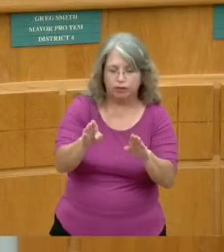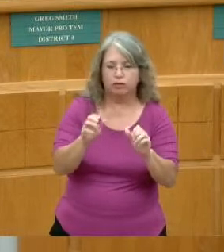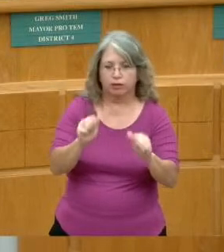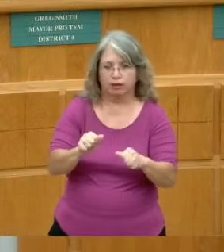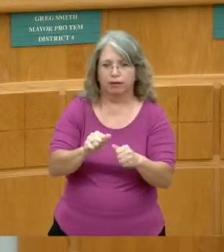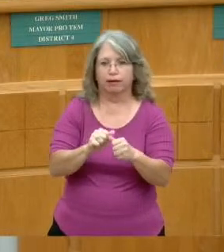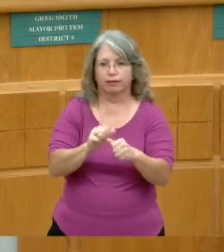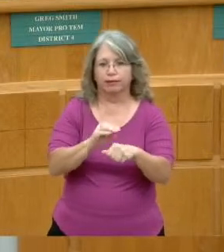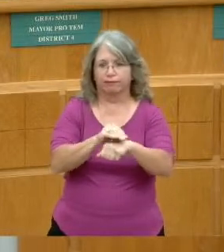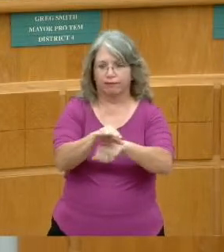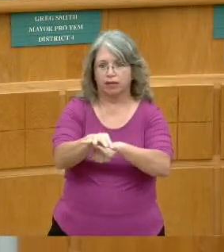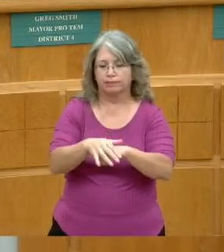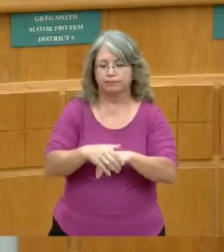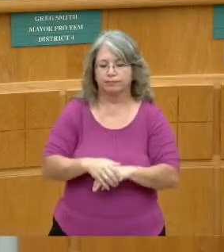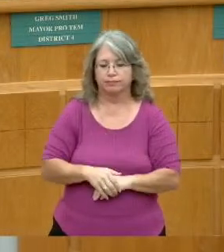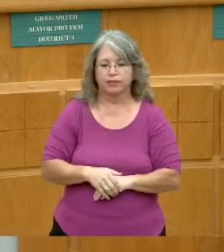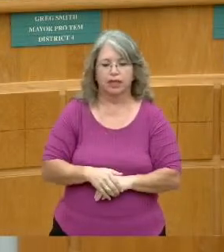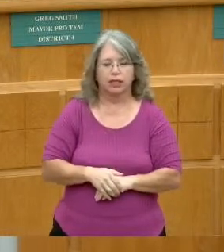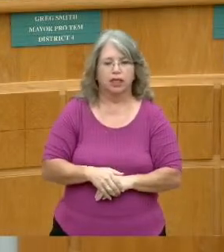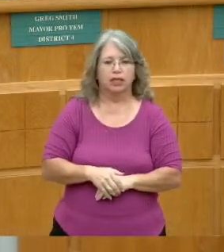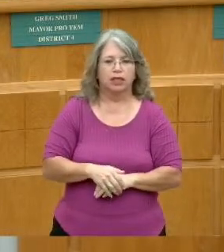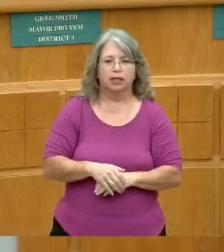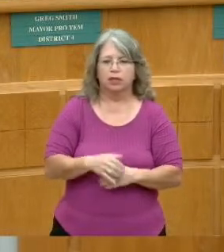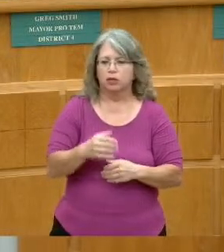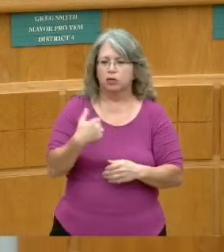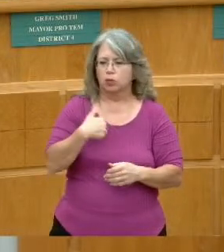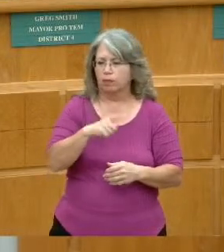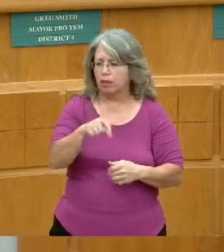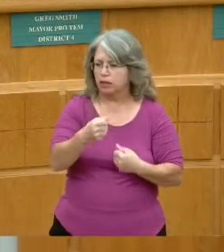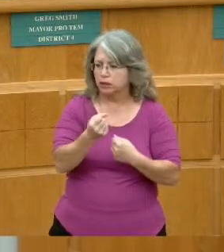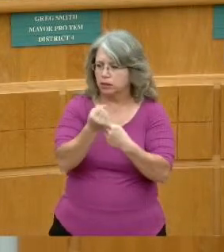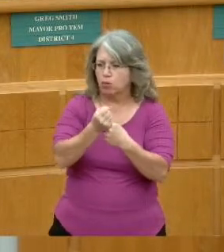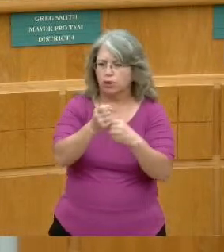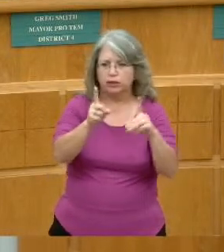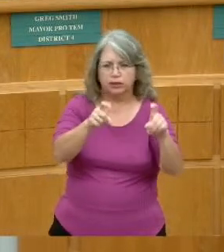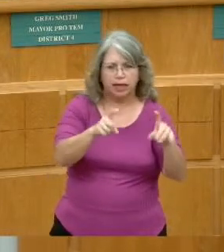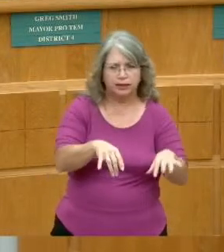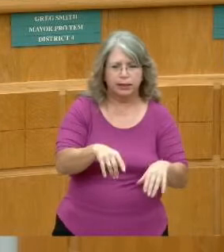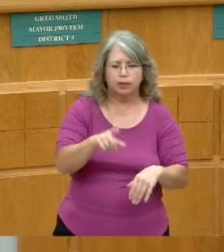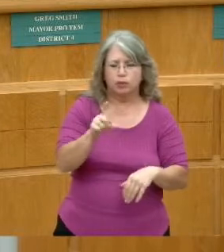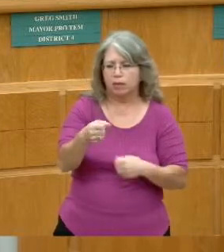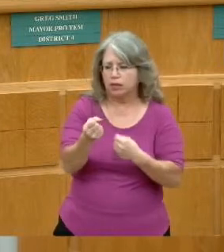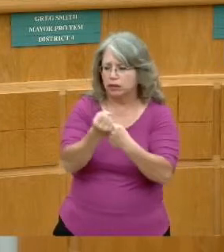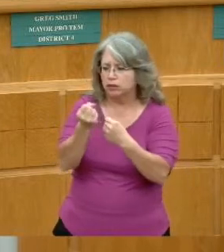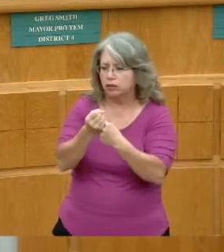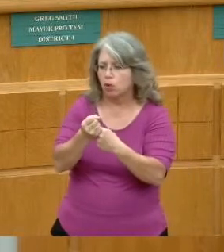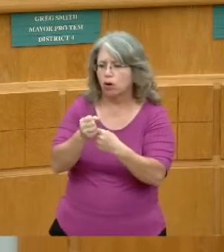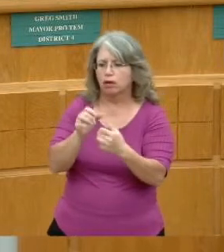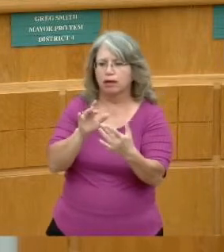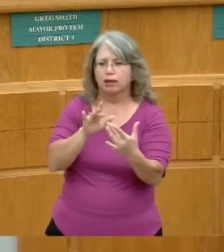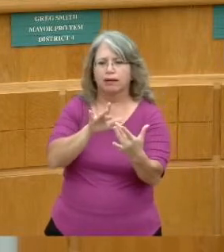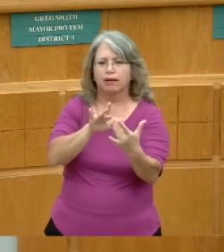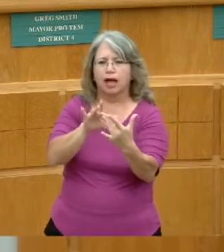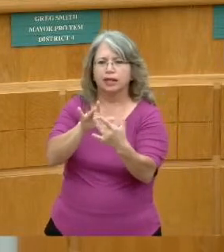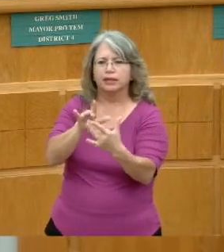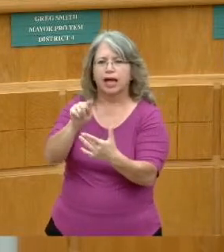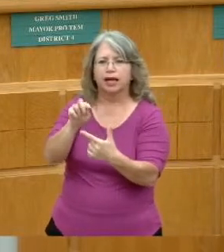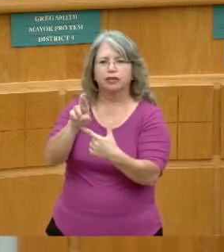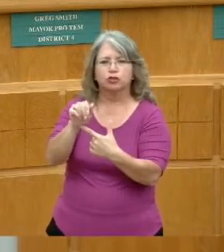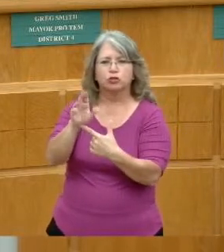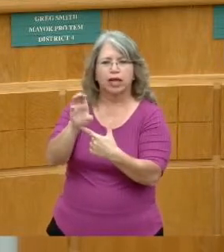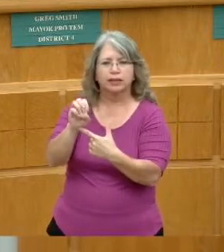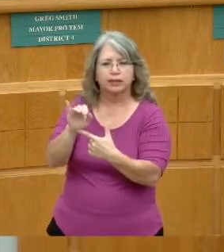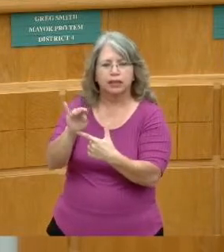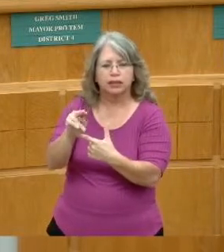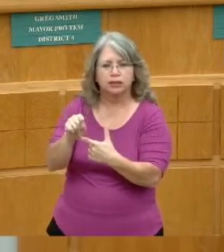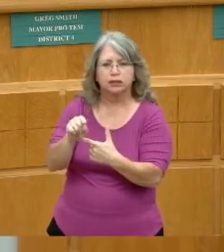support testing and support contact tracing by our healthcare professionals and by the county and by the National Guard, because this is something